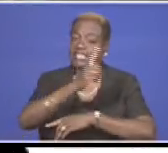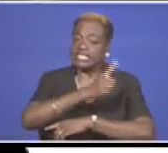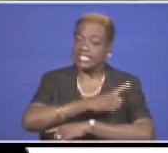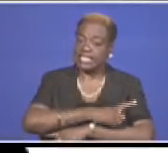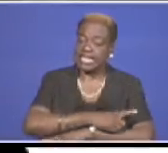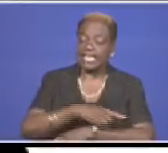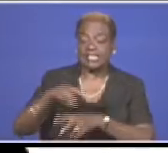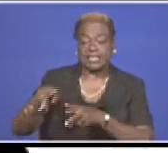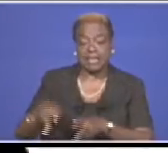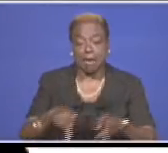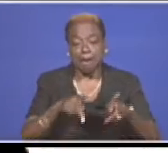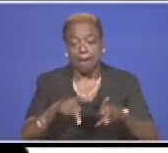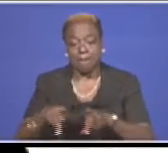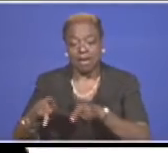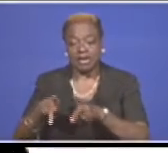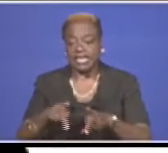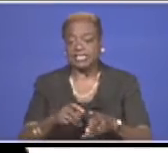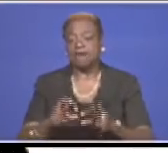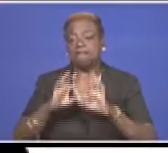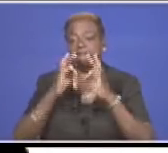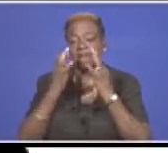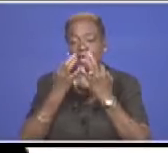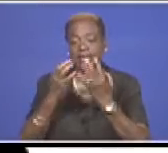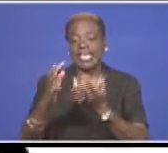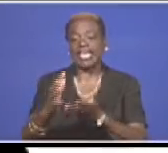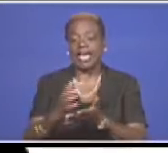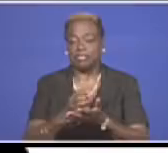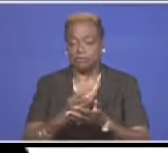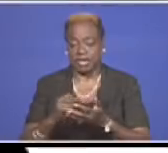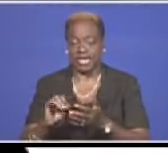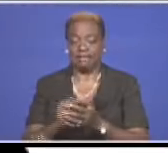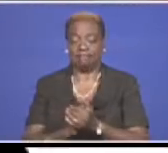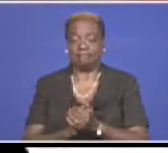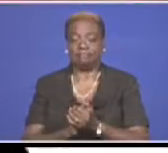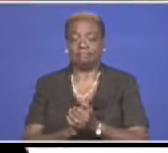we ideally suited for that. For ZNS Network News, I'm Charles Fisher.